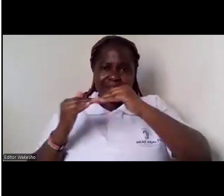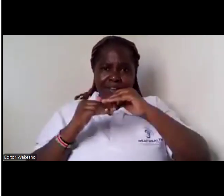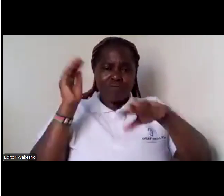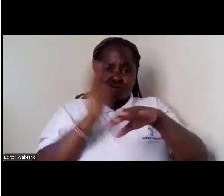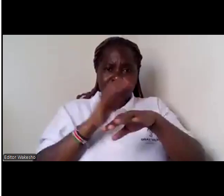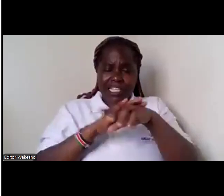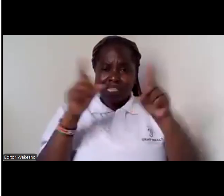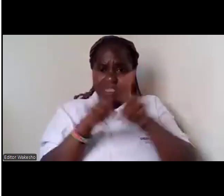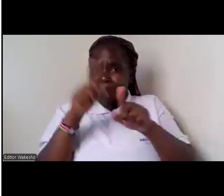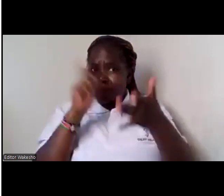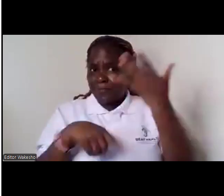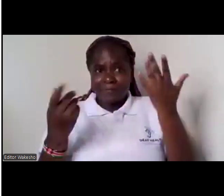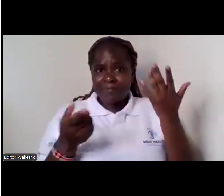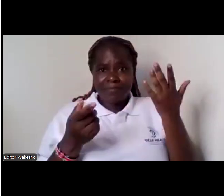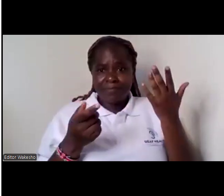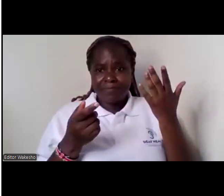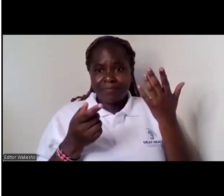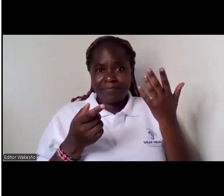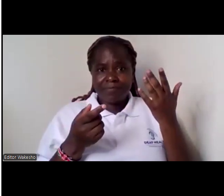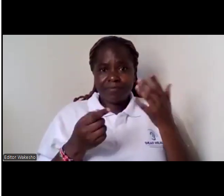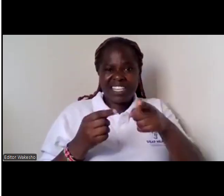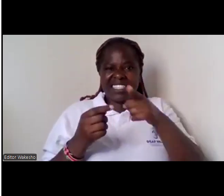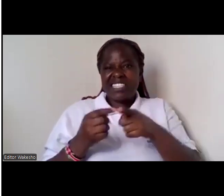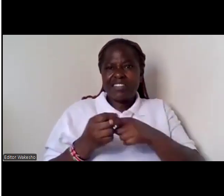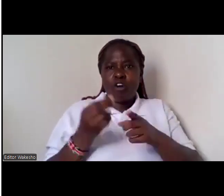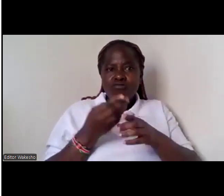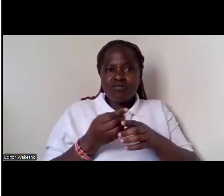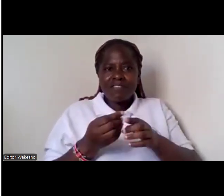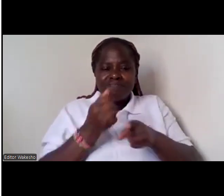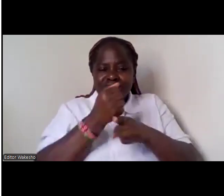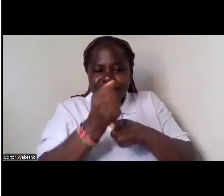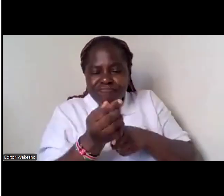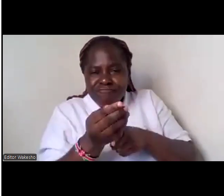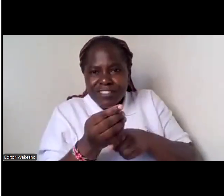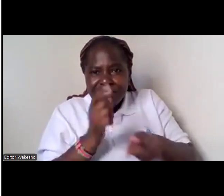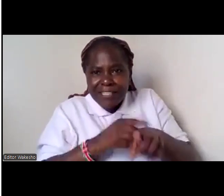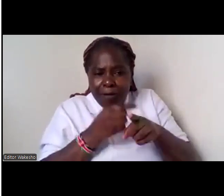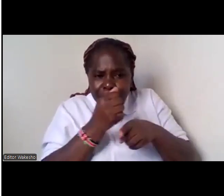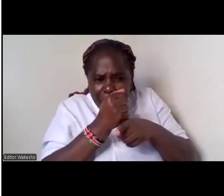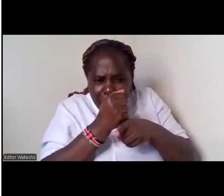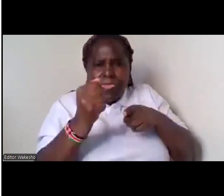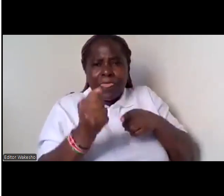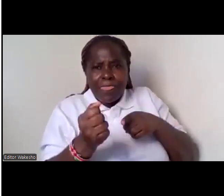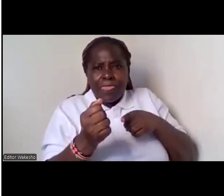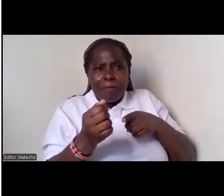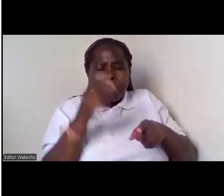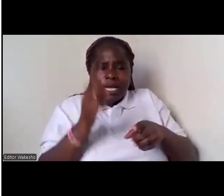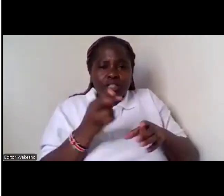as coitus interruptus. Yet I know these are probably very popular methods,